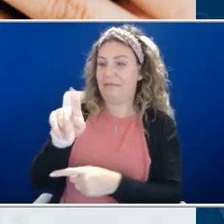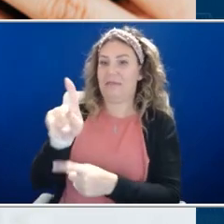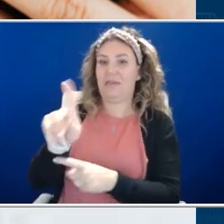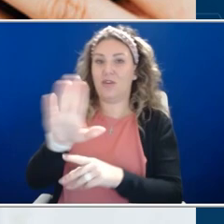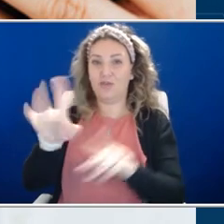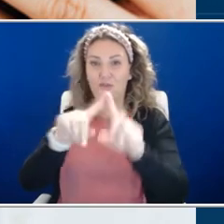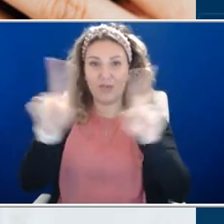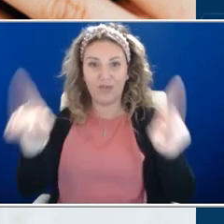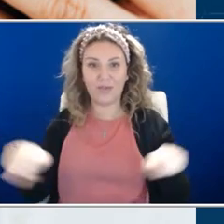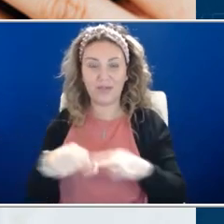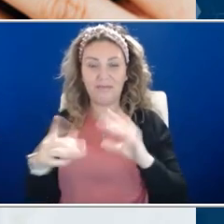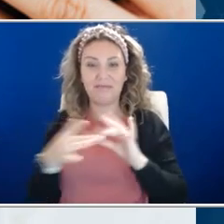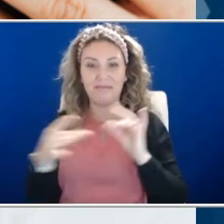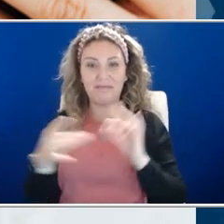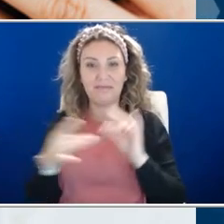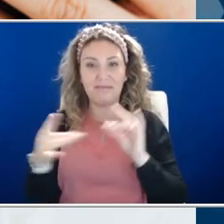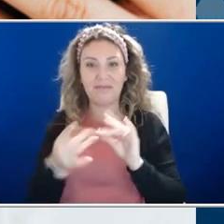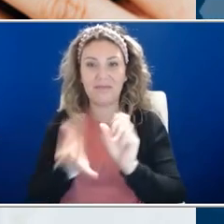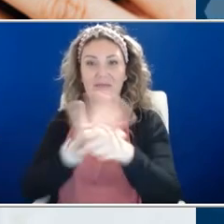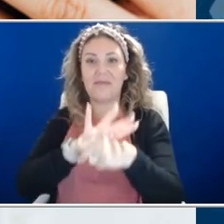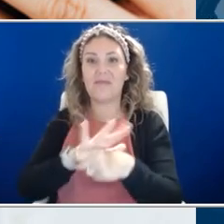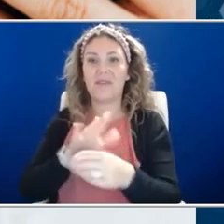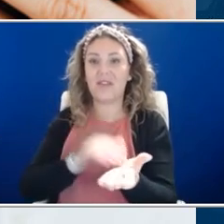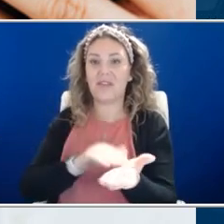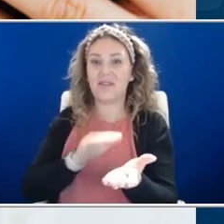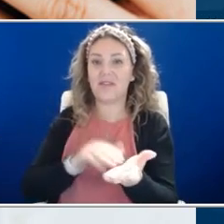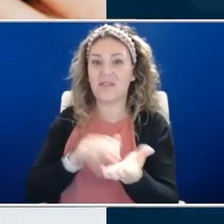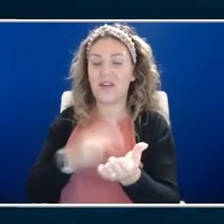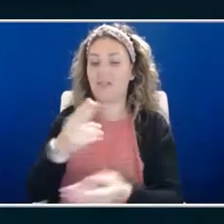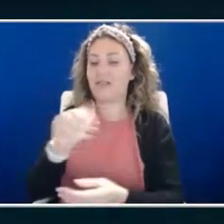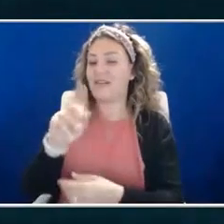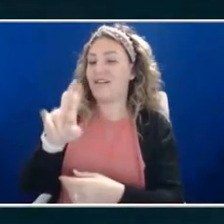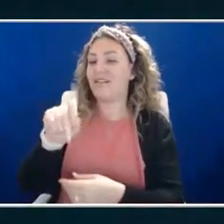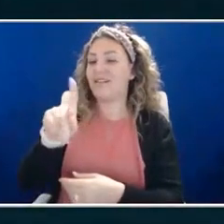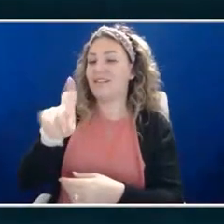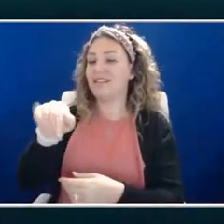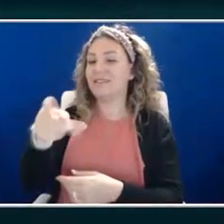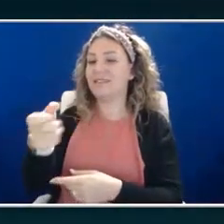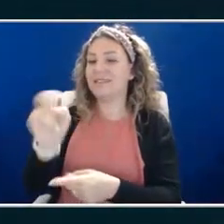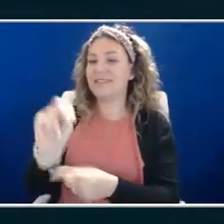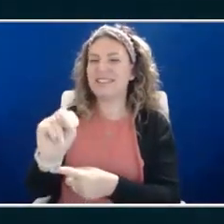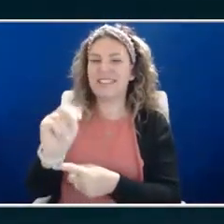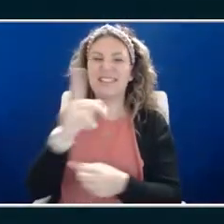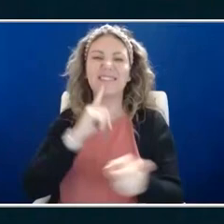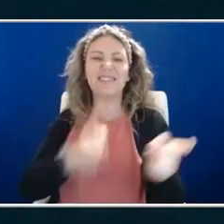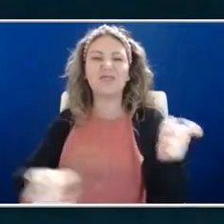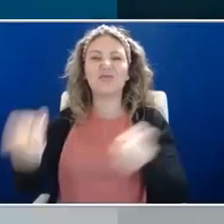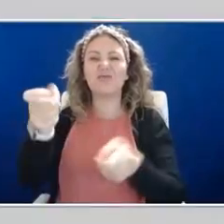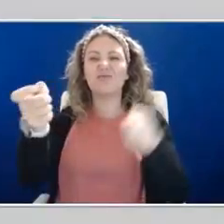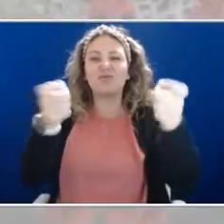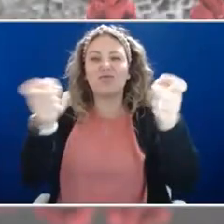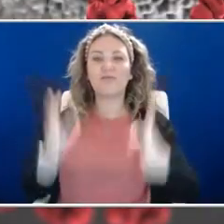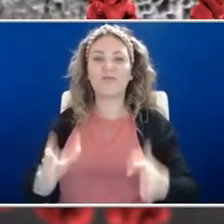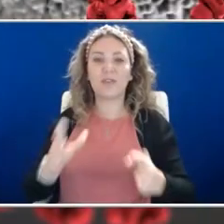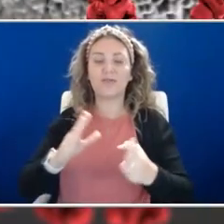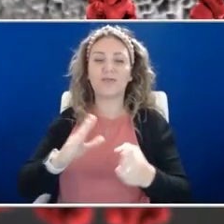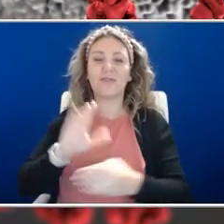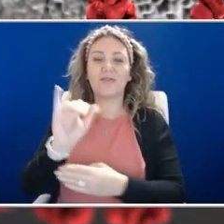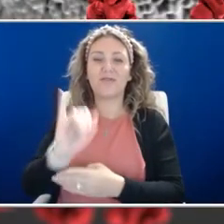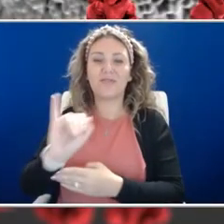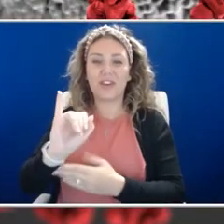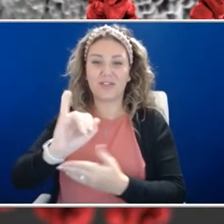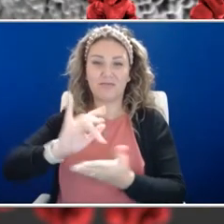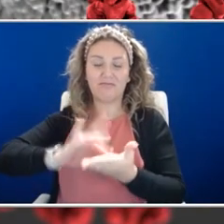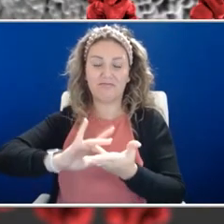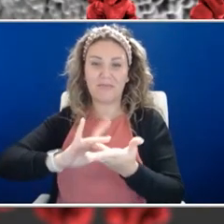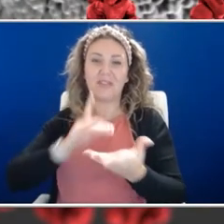COVID, Dr. Dana Hawkinson, Medical Director of Infection Prevention and Control, joins us with the COVID count for today. How are we doing? Hi. Well, Steve, we